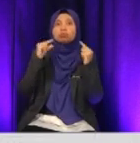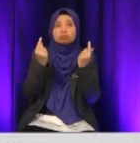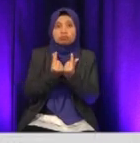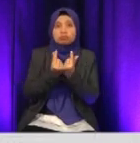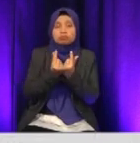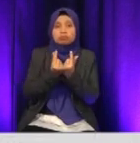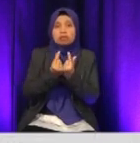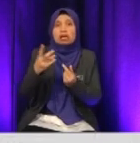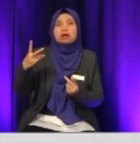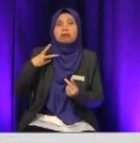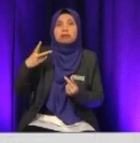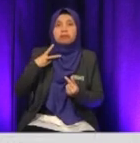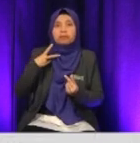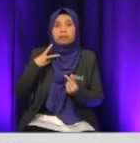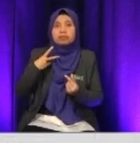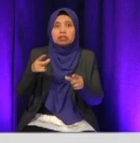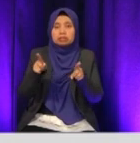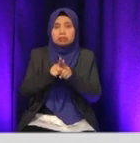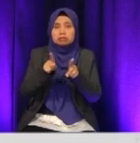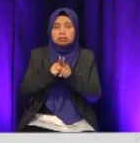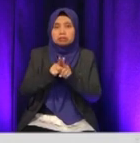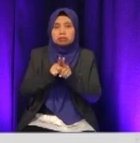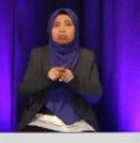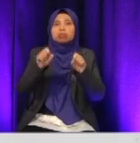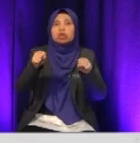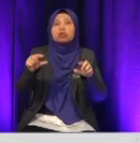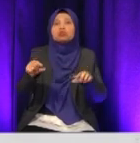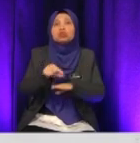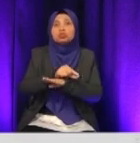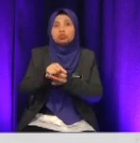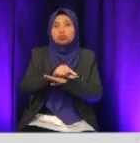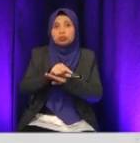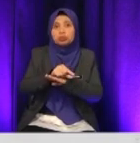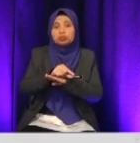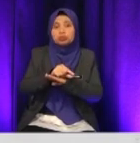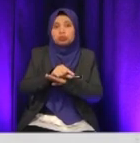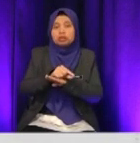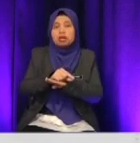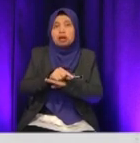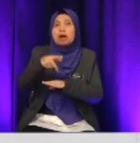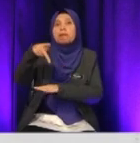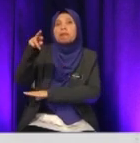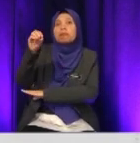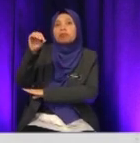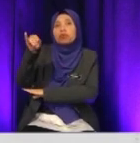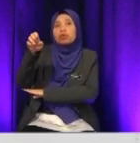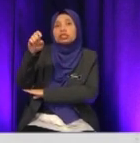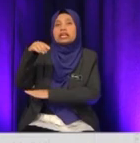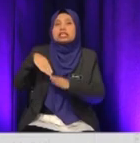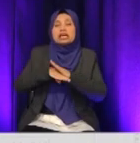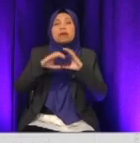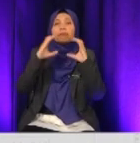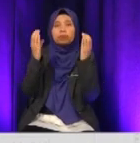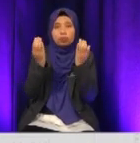where volunteers run somewhere on their own to do something useful. The group projects often involve work on a community